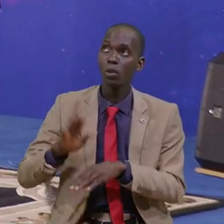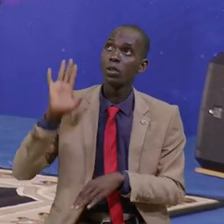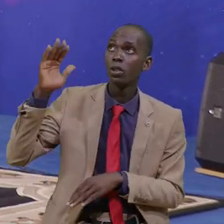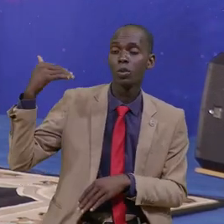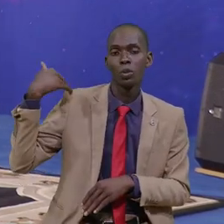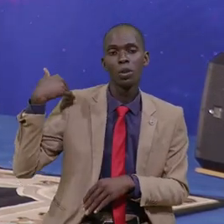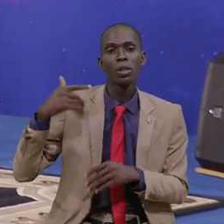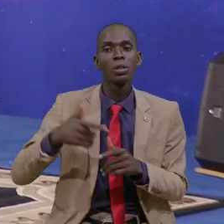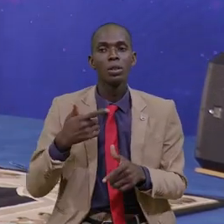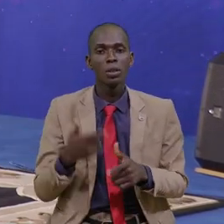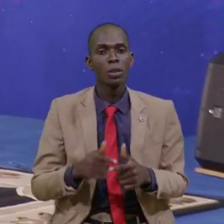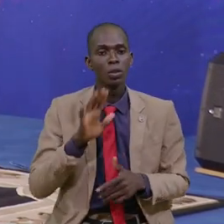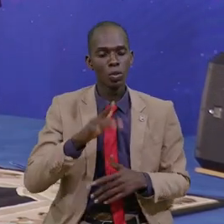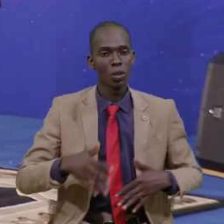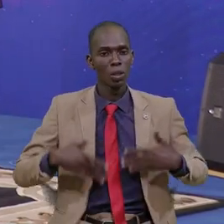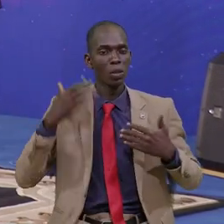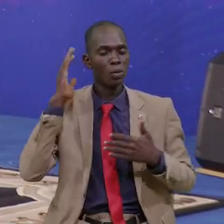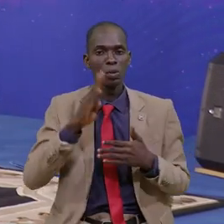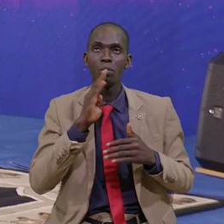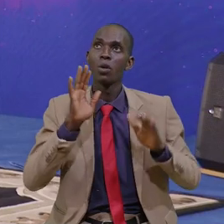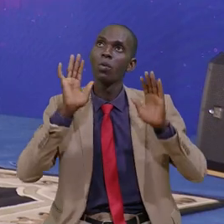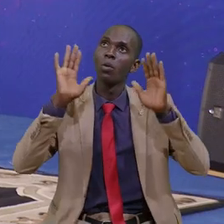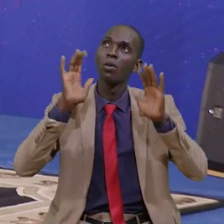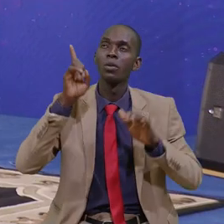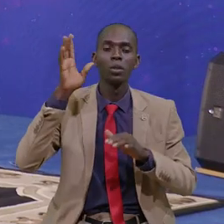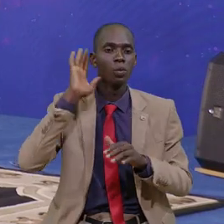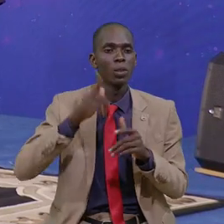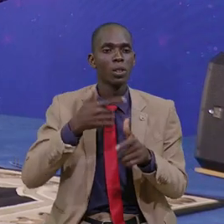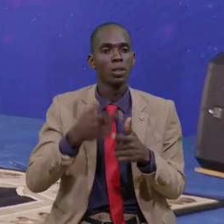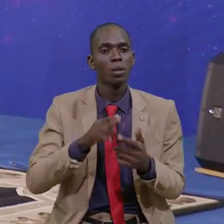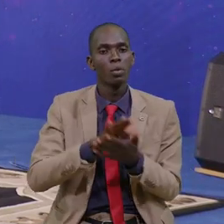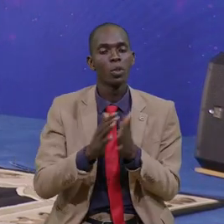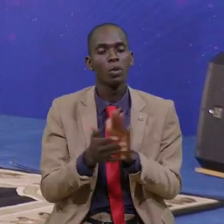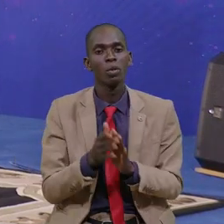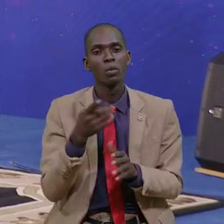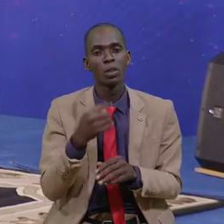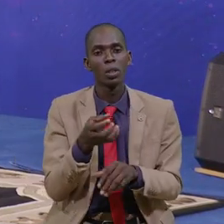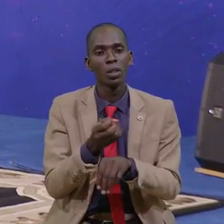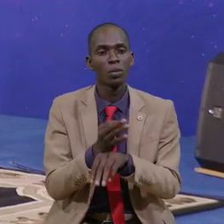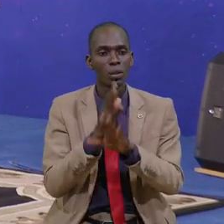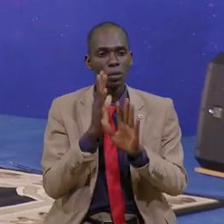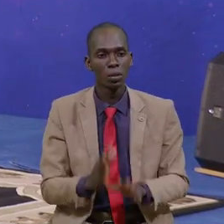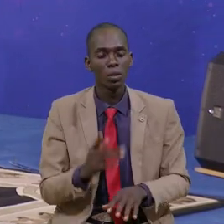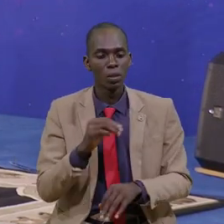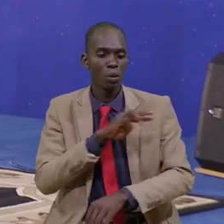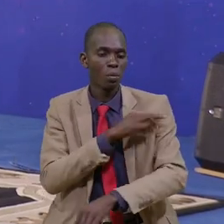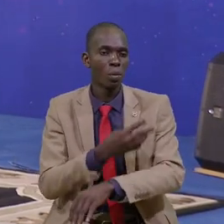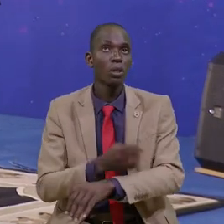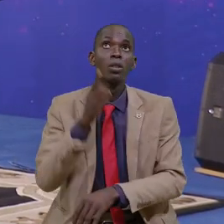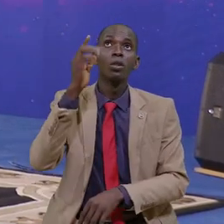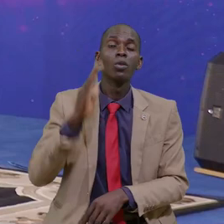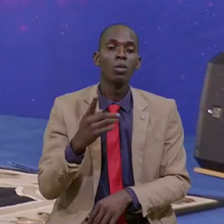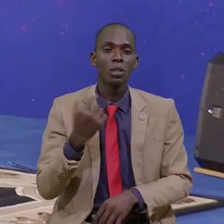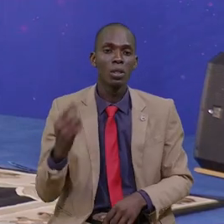be wonderful. He will become the counselor, the mighty God, the everlasting Father, the Father